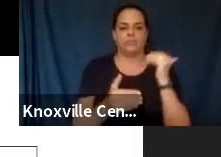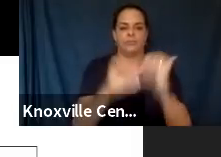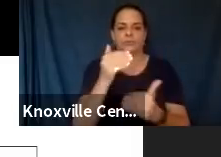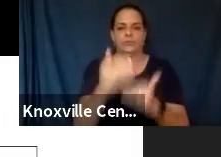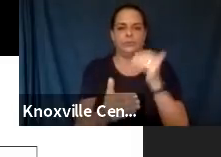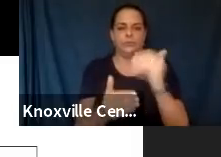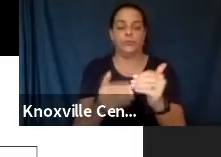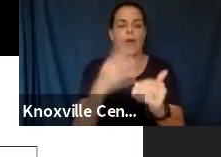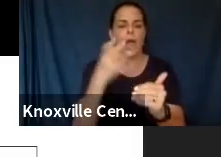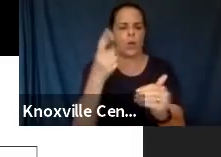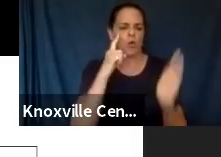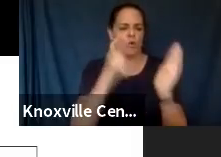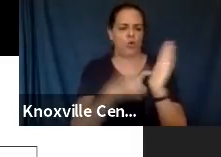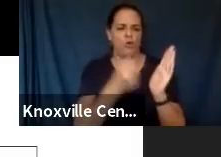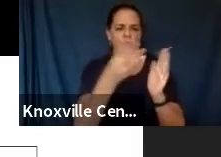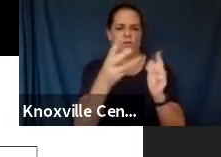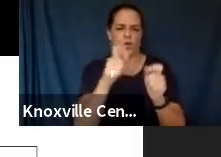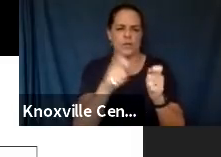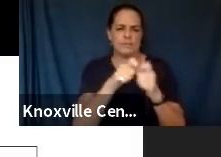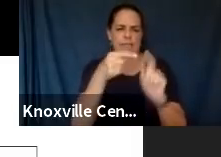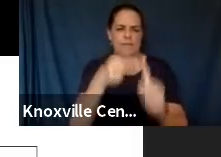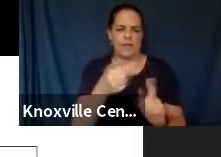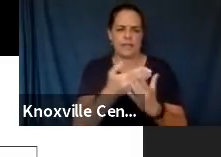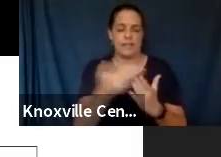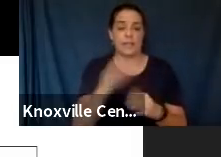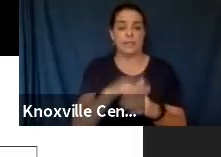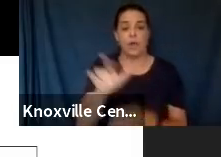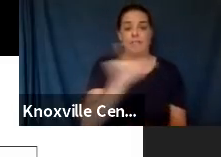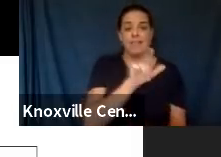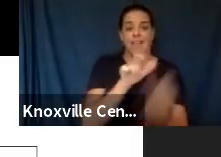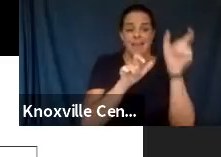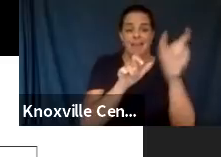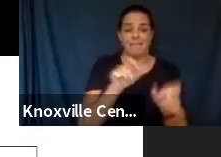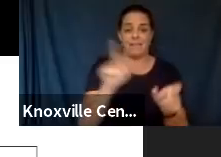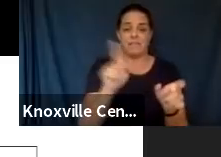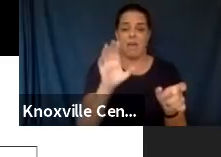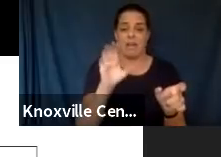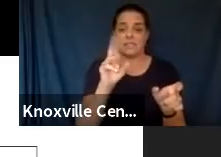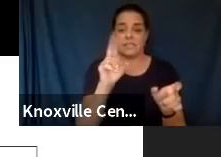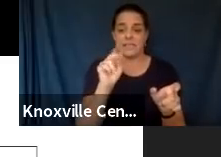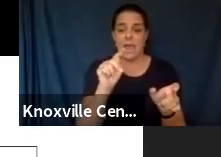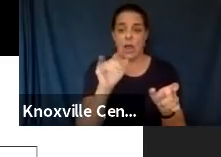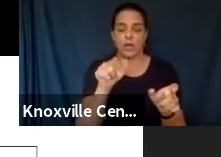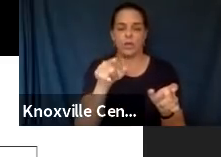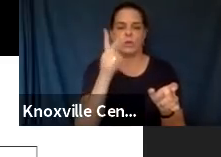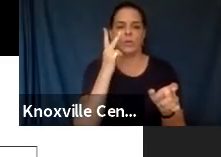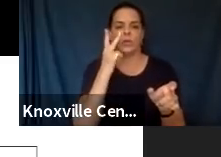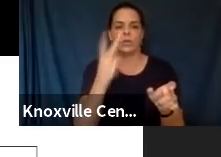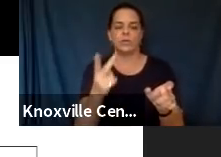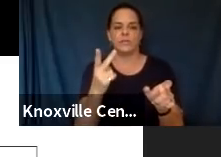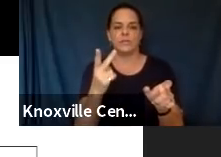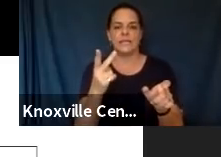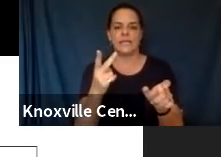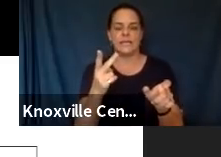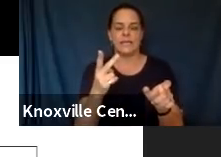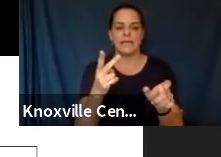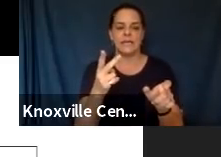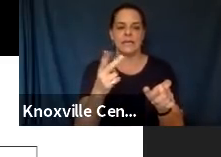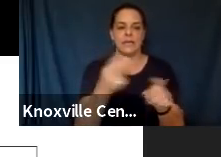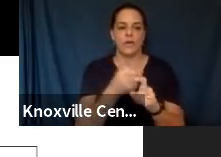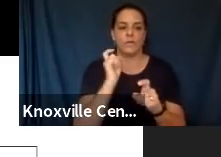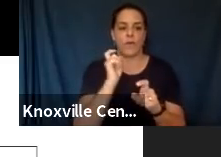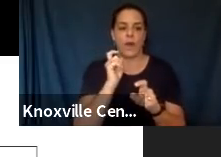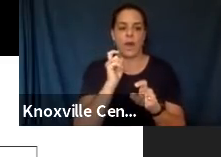do want to point out a few specific things. On the left in Knox County, you'll see that we went from